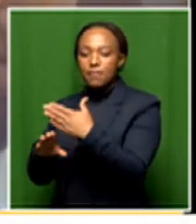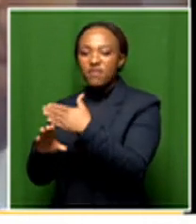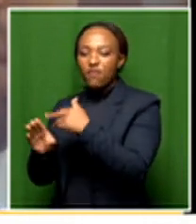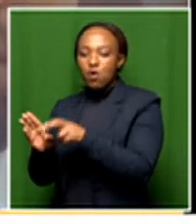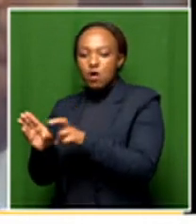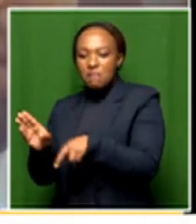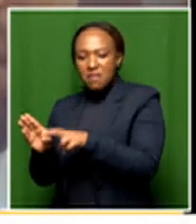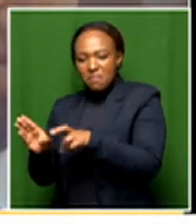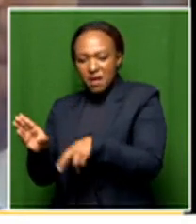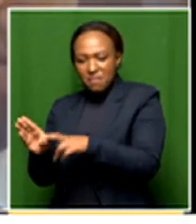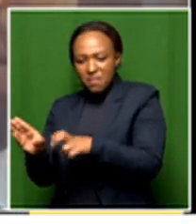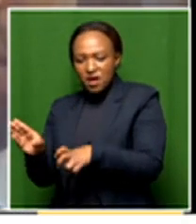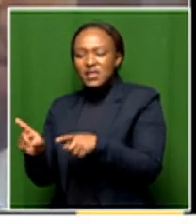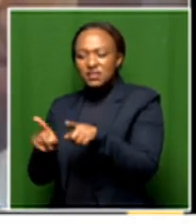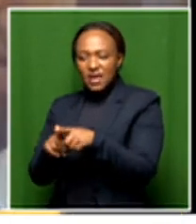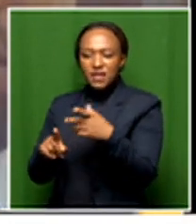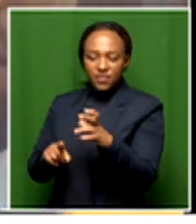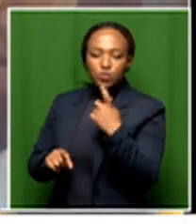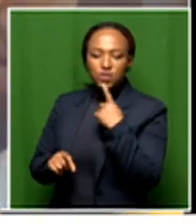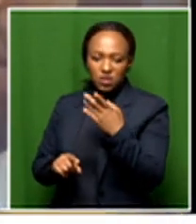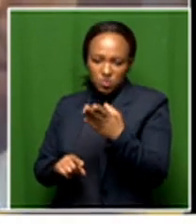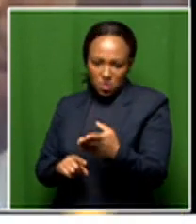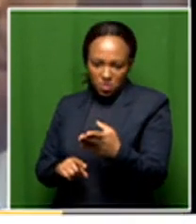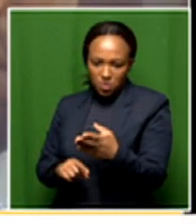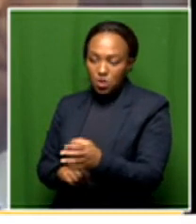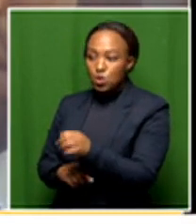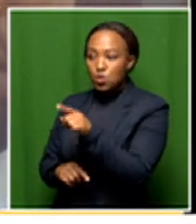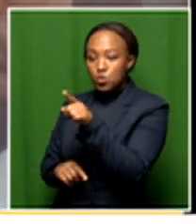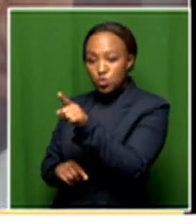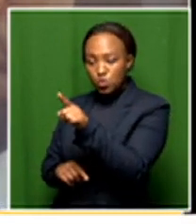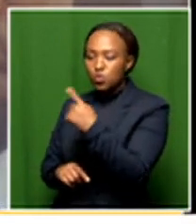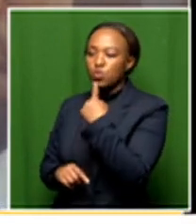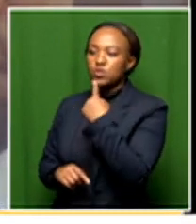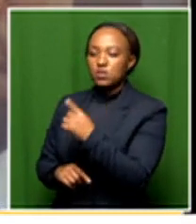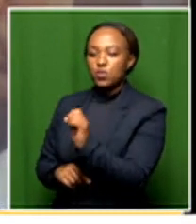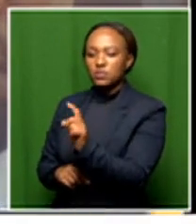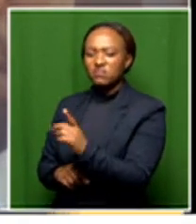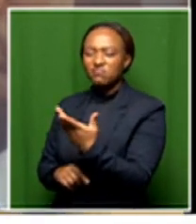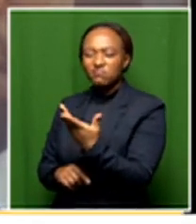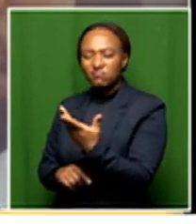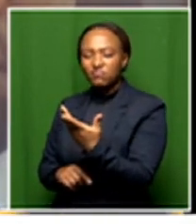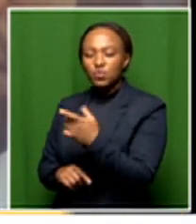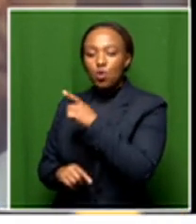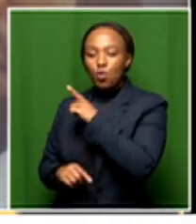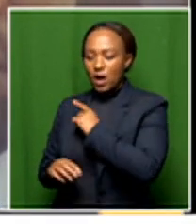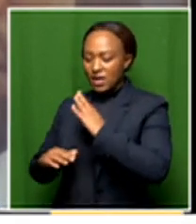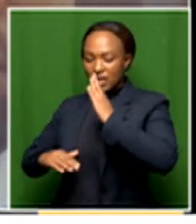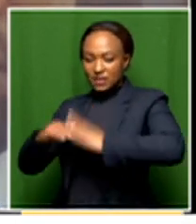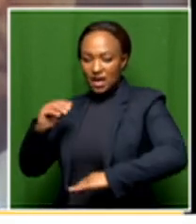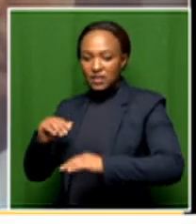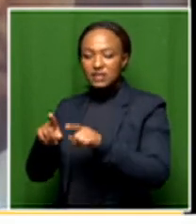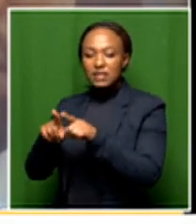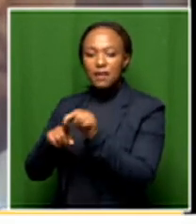previously, and they all claim this, but then you, as you say, you know, why weren't the charges of